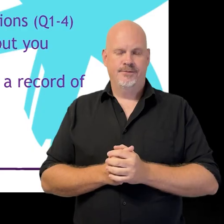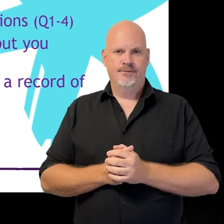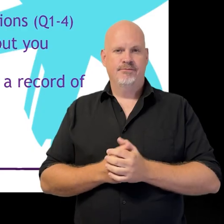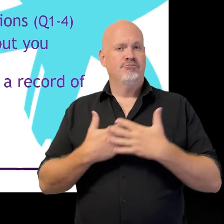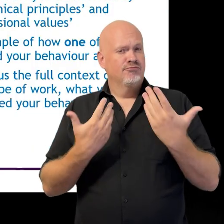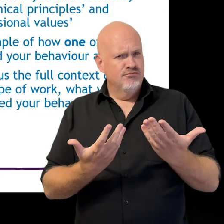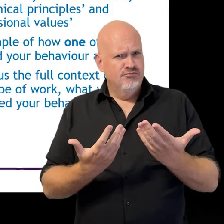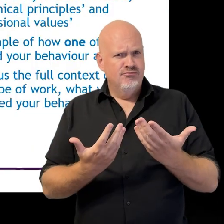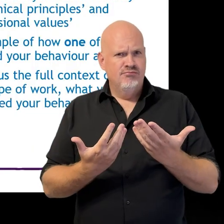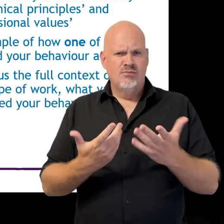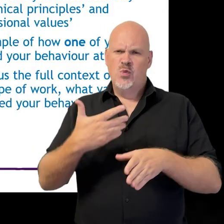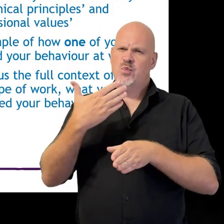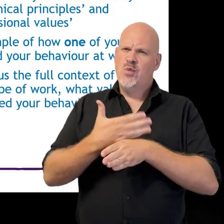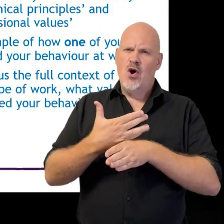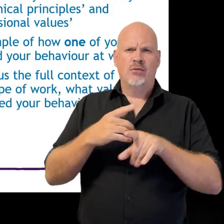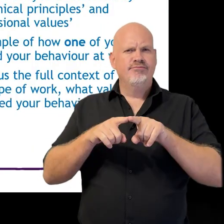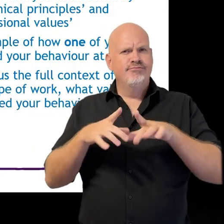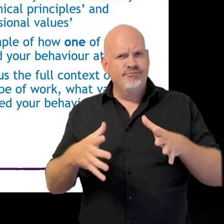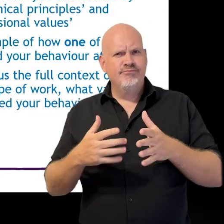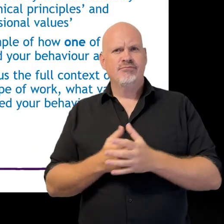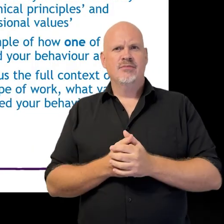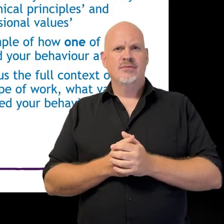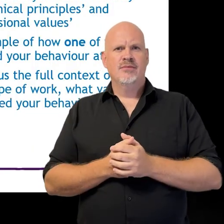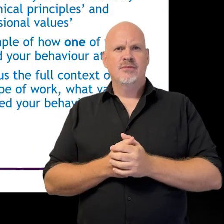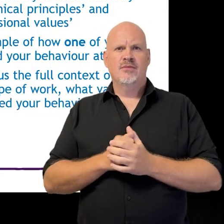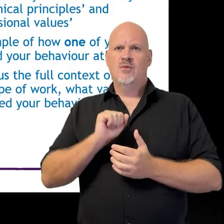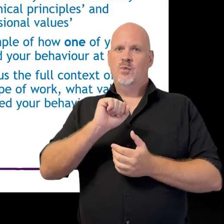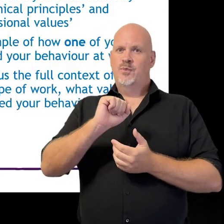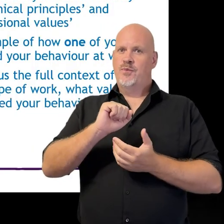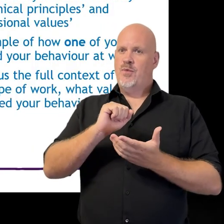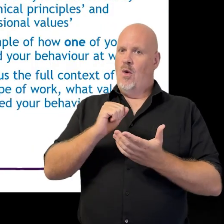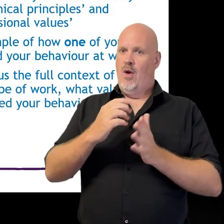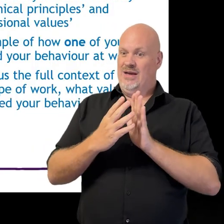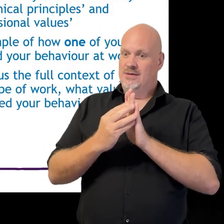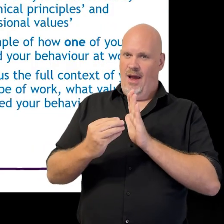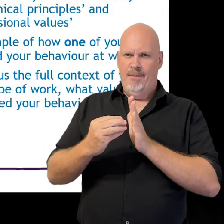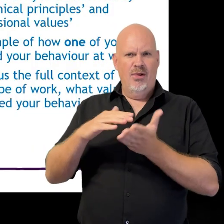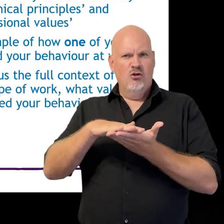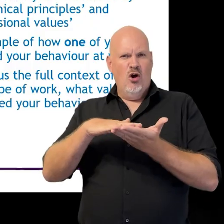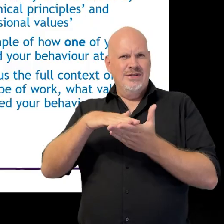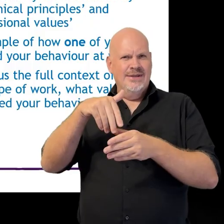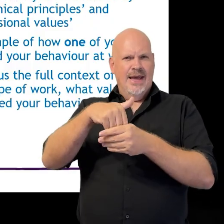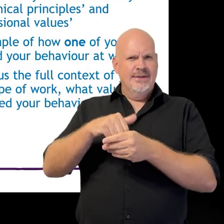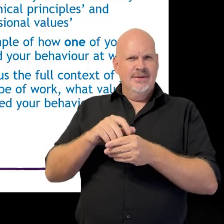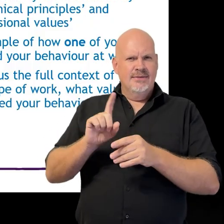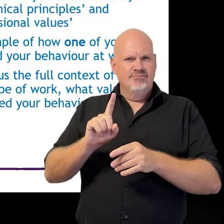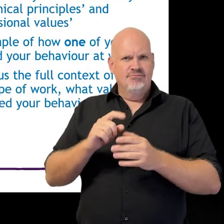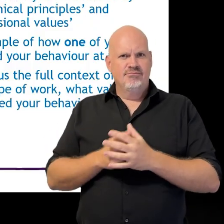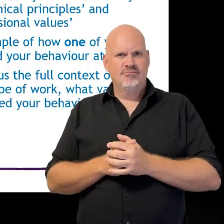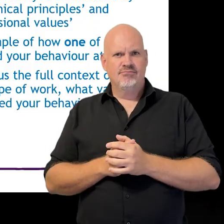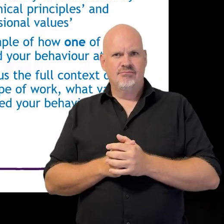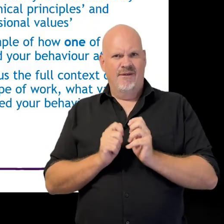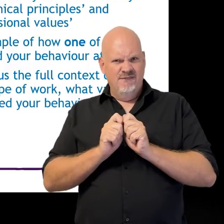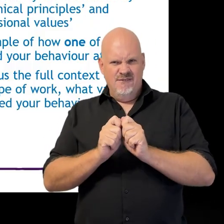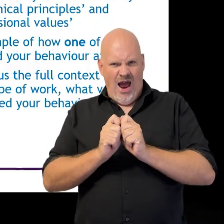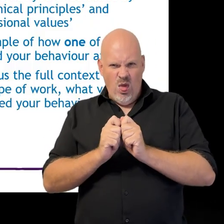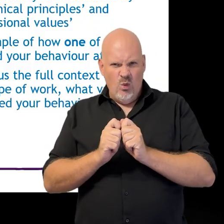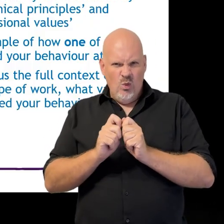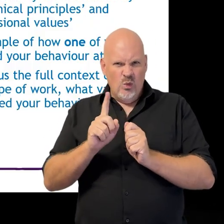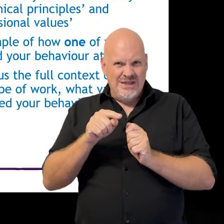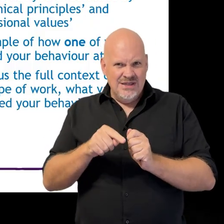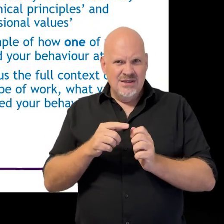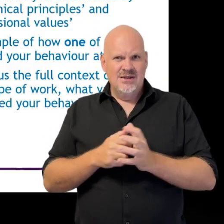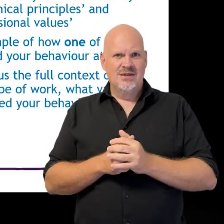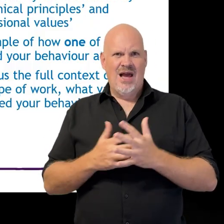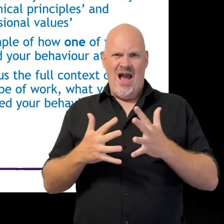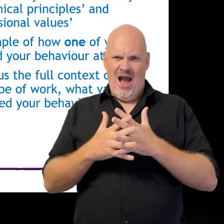Question 1. Well, Novascare sets a little bit of a scene for us here by telling us that ethical working is very important to